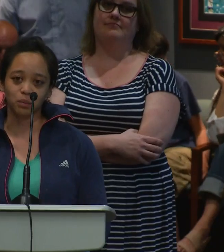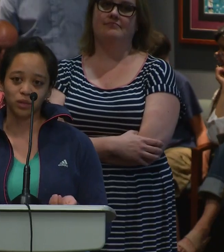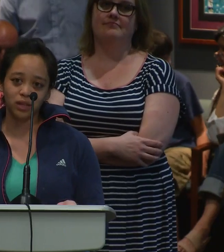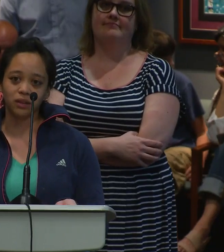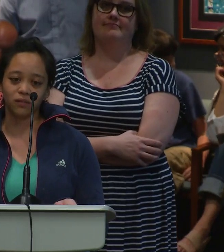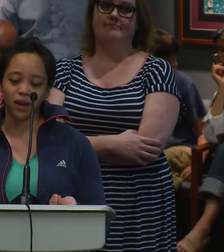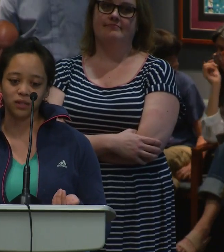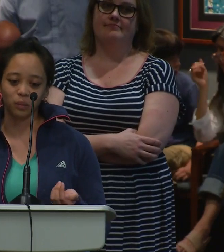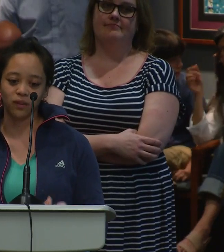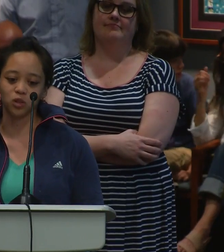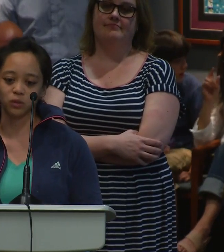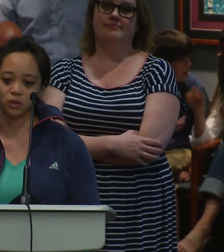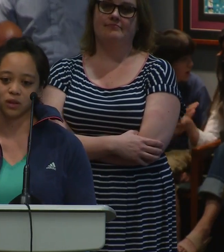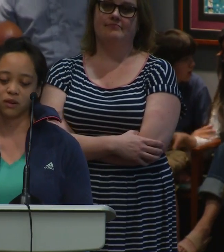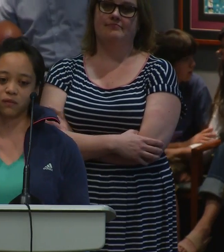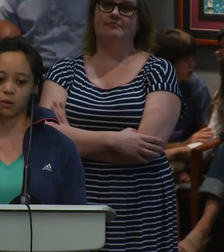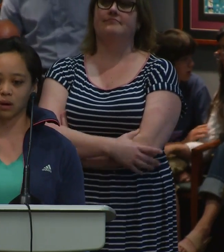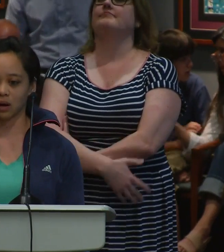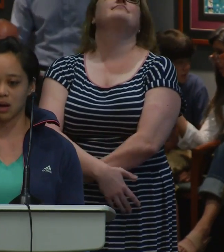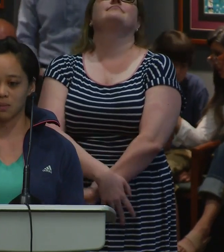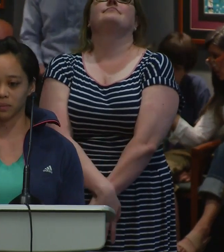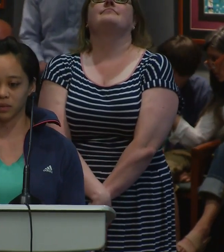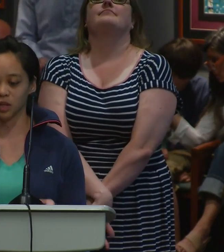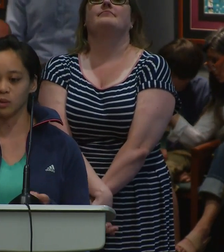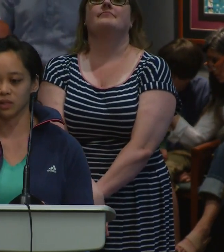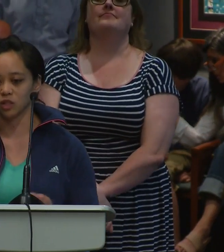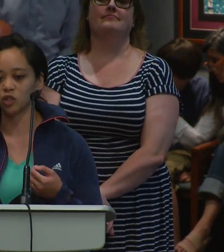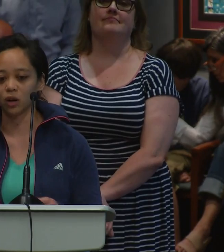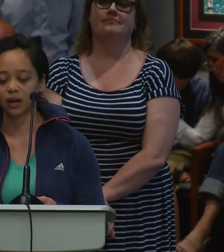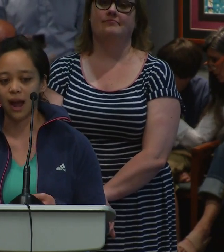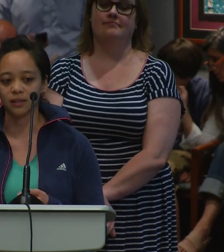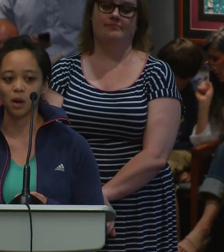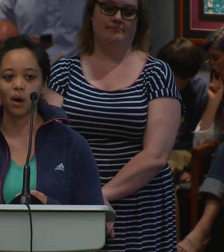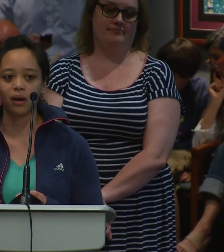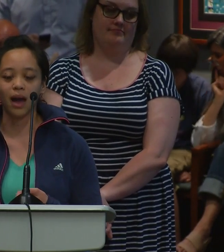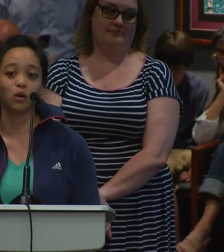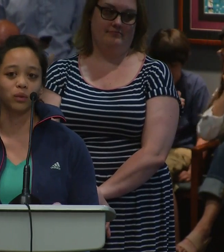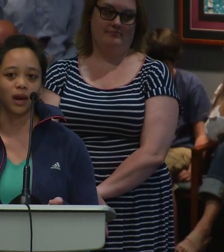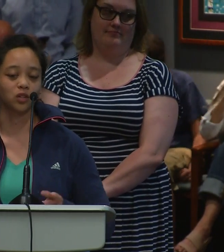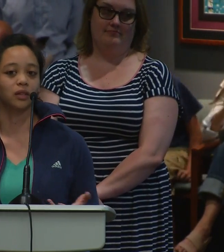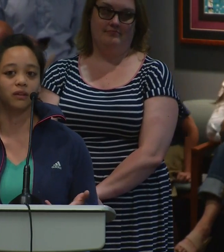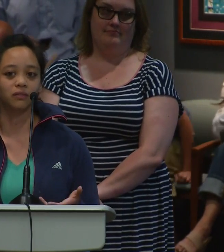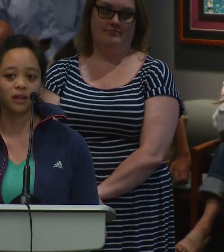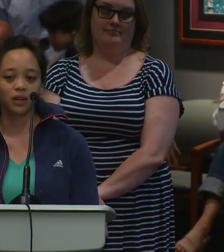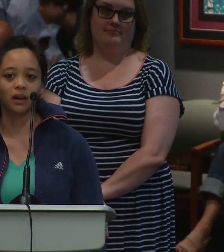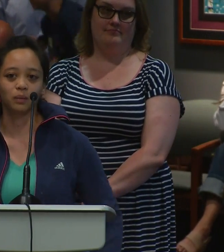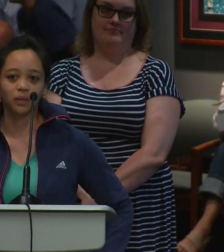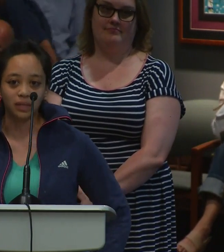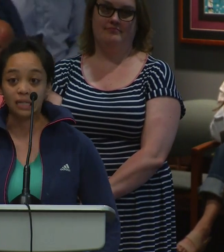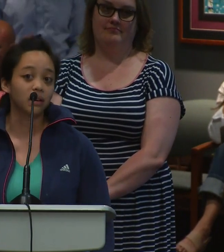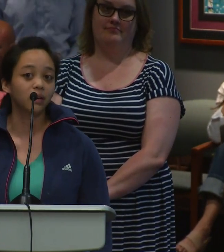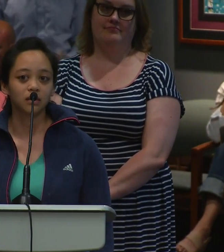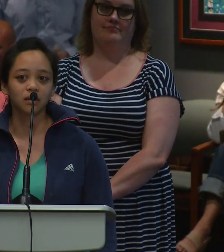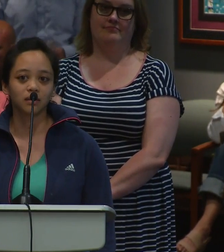can perceive as professionals for the community to start acting upon how we actually live